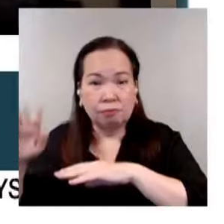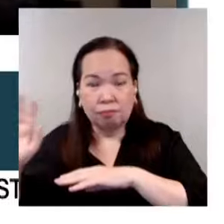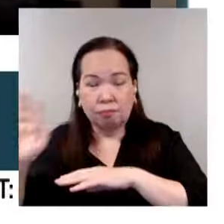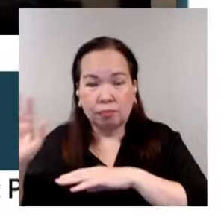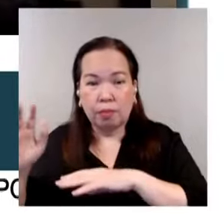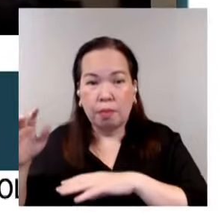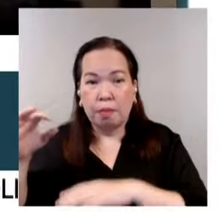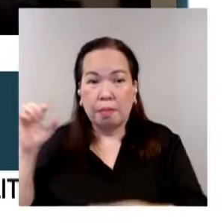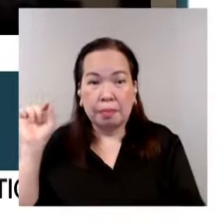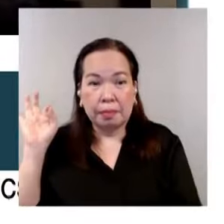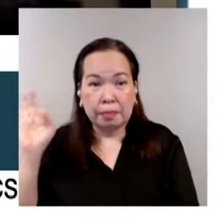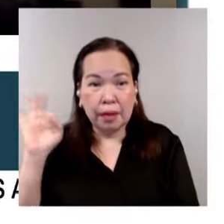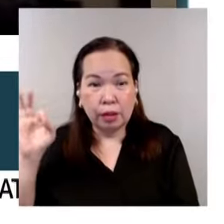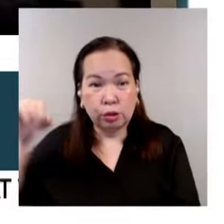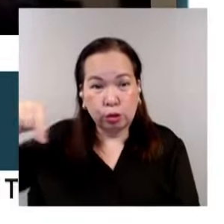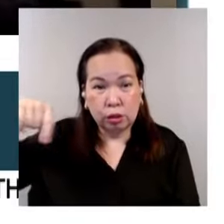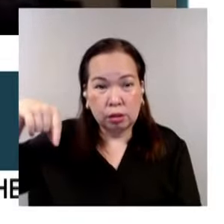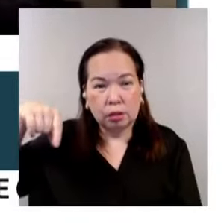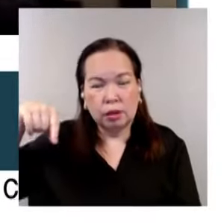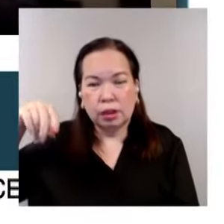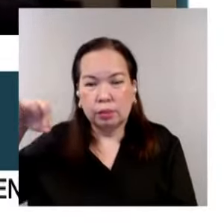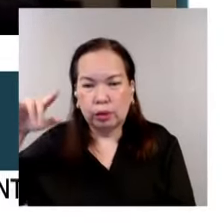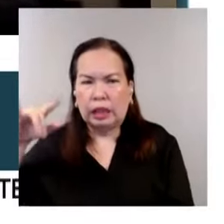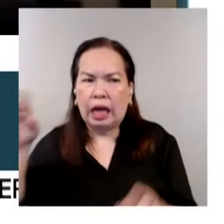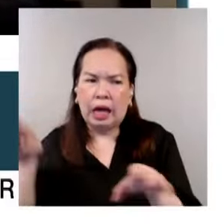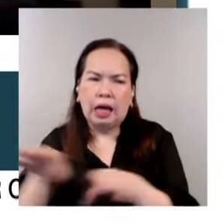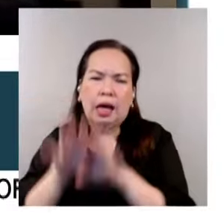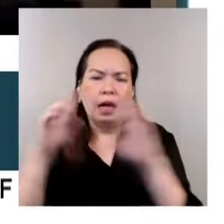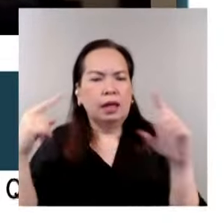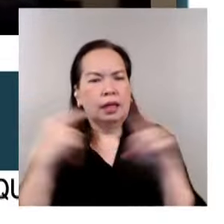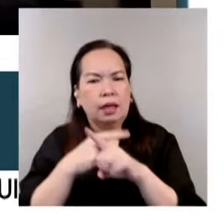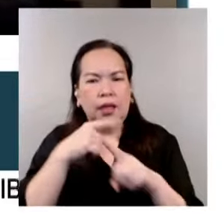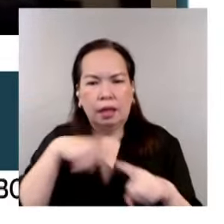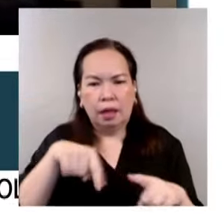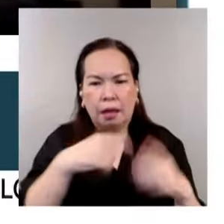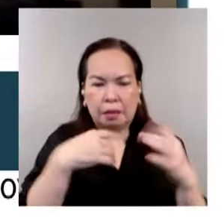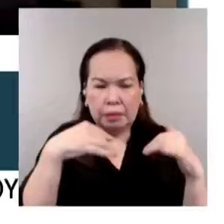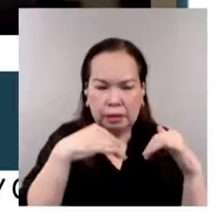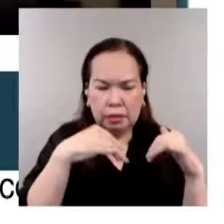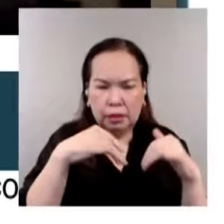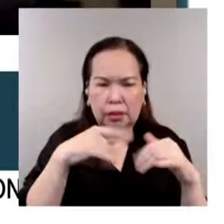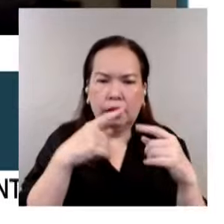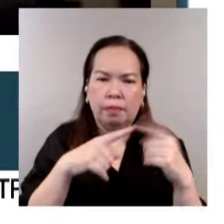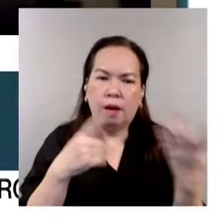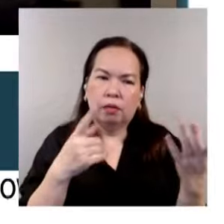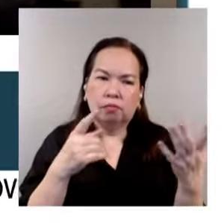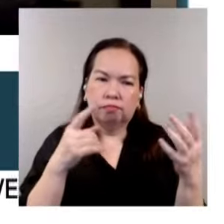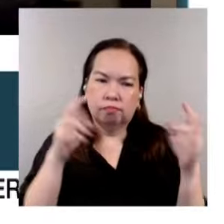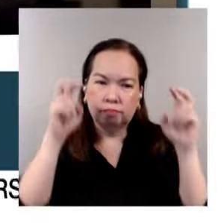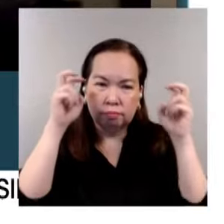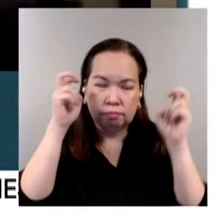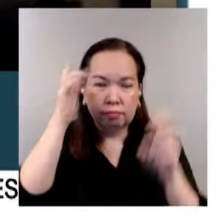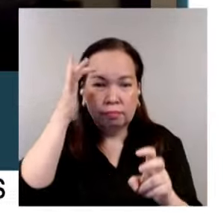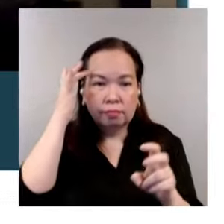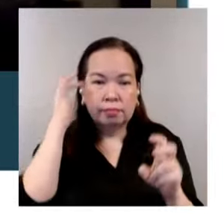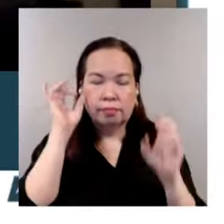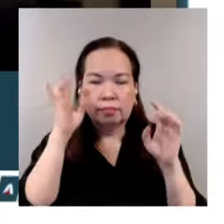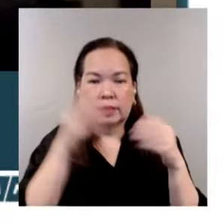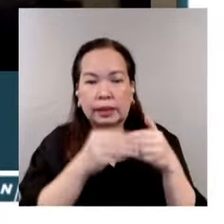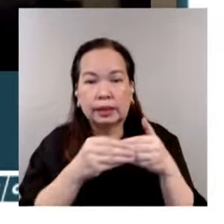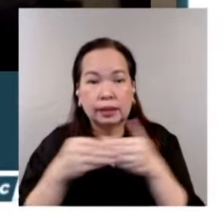Kubiloy happened simultaneously with this threat to the Senate leadership. All right. Lastly,